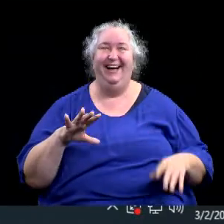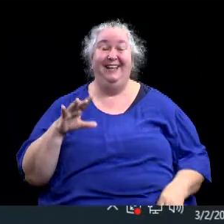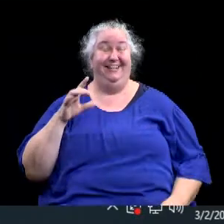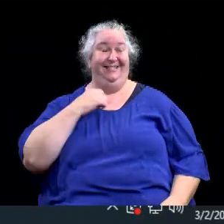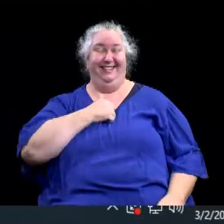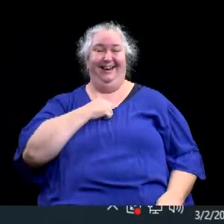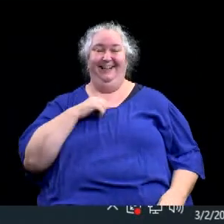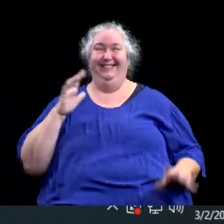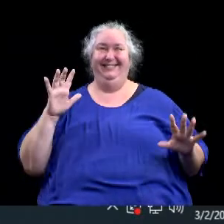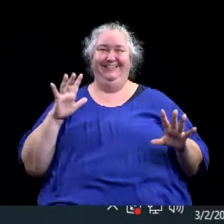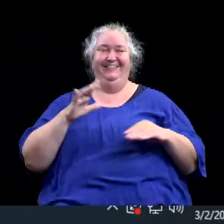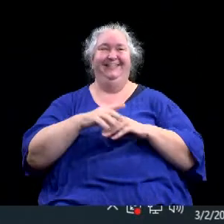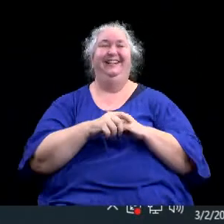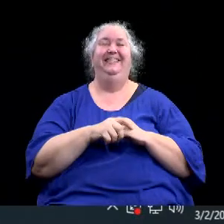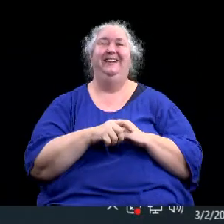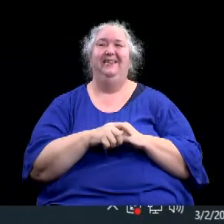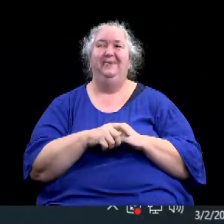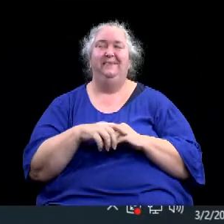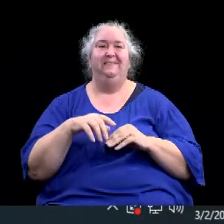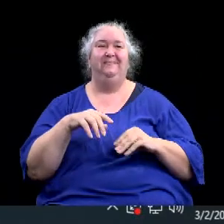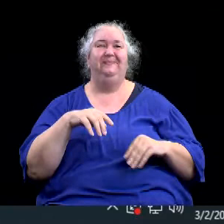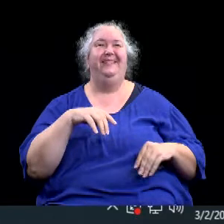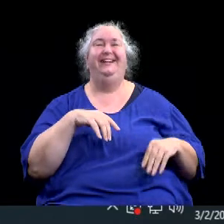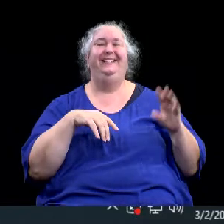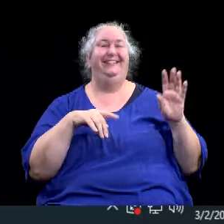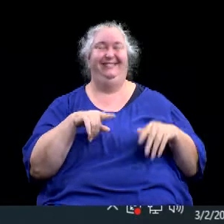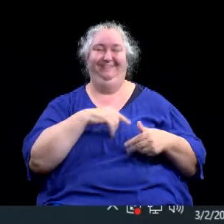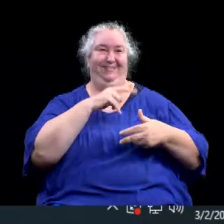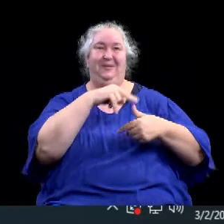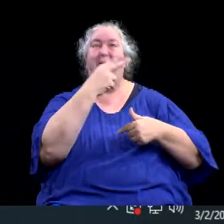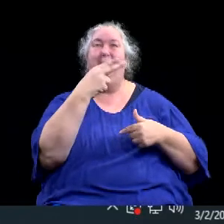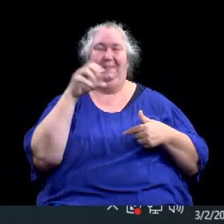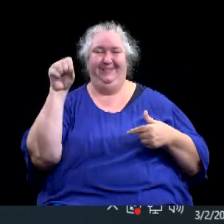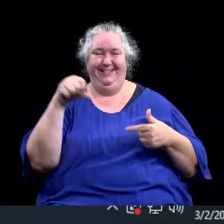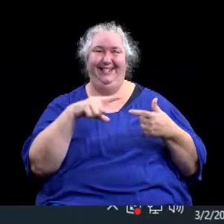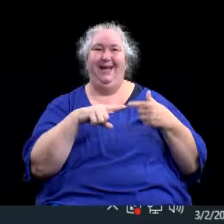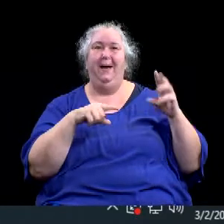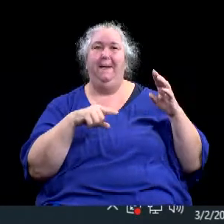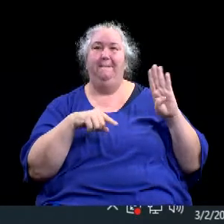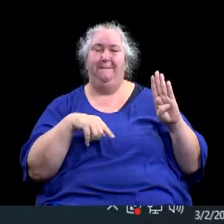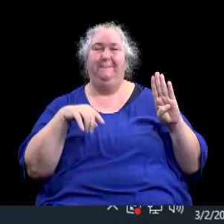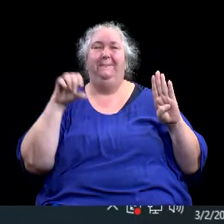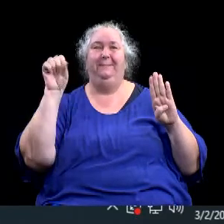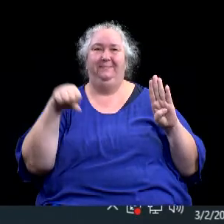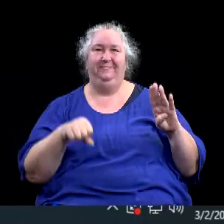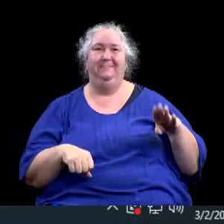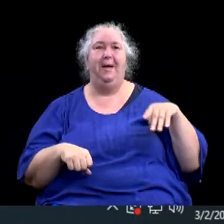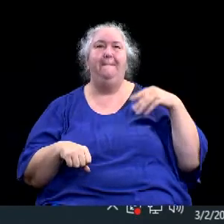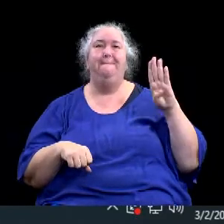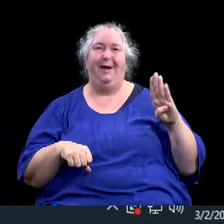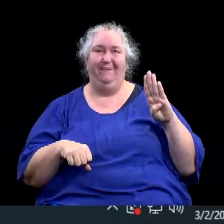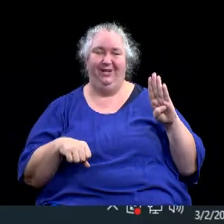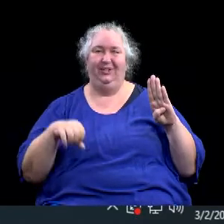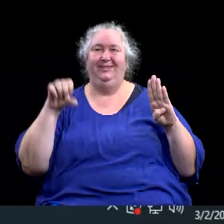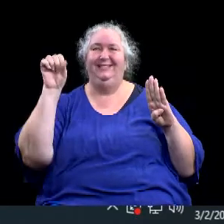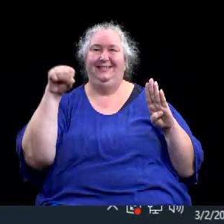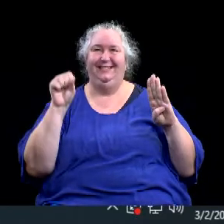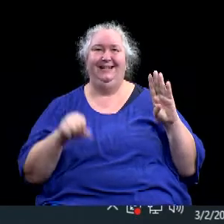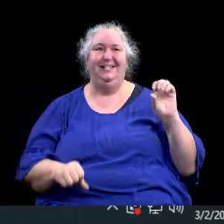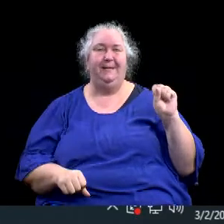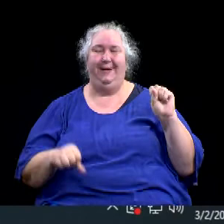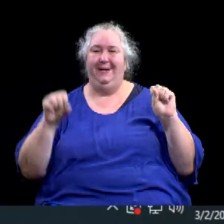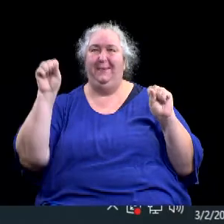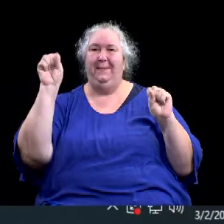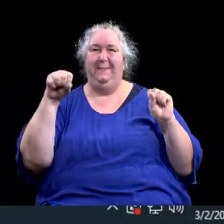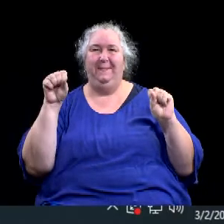Porterud, Yes. Fairfield, Yes. Sabito, Yes. Meek.